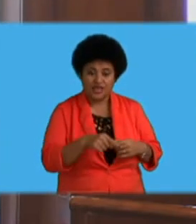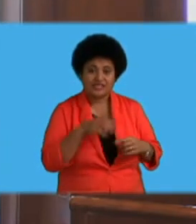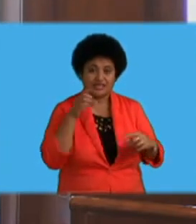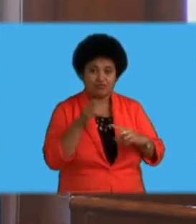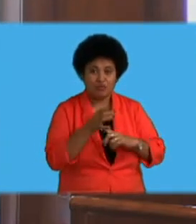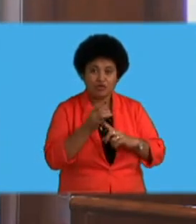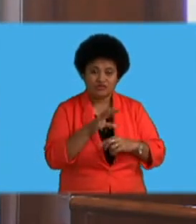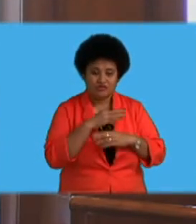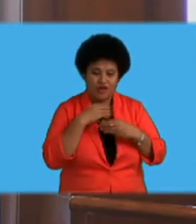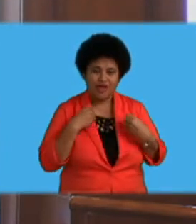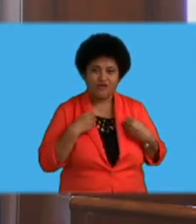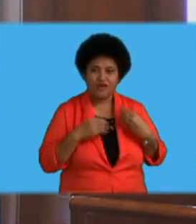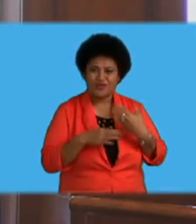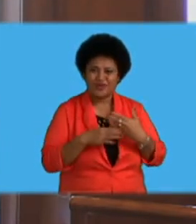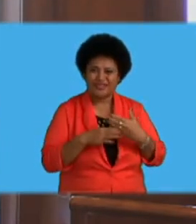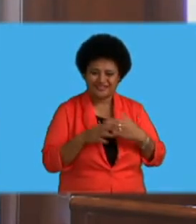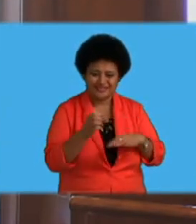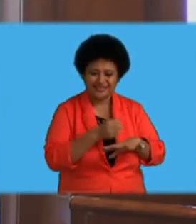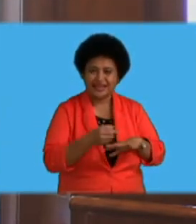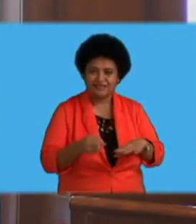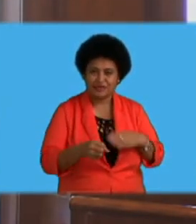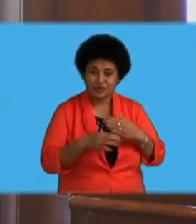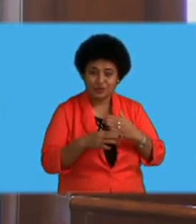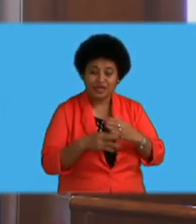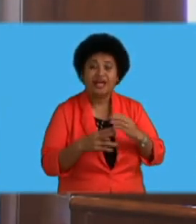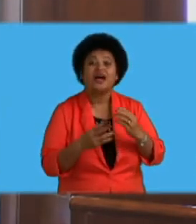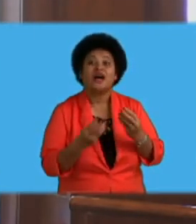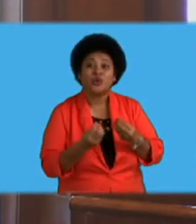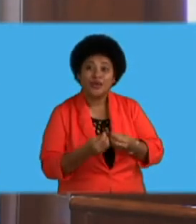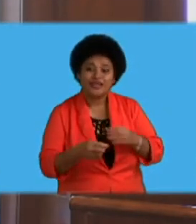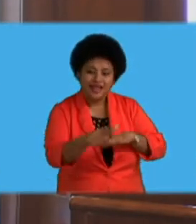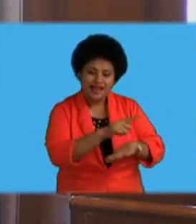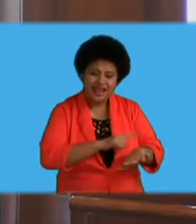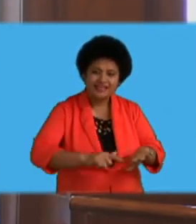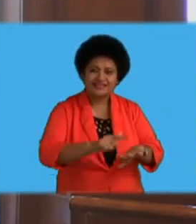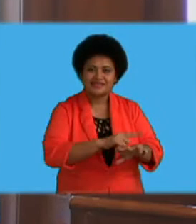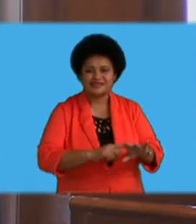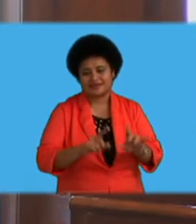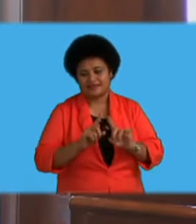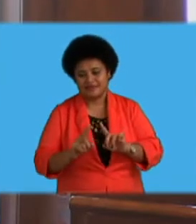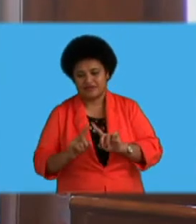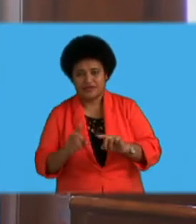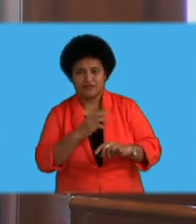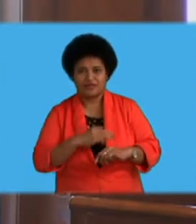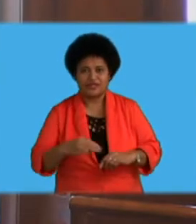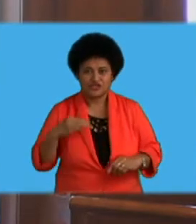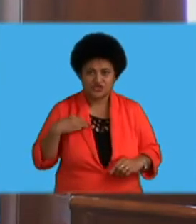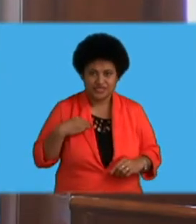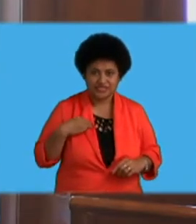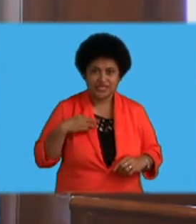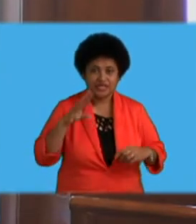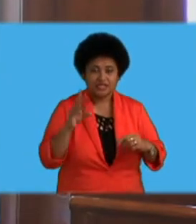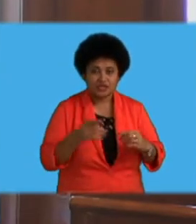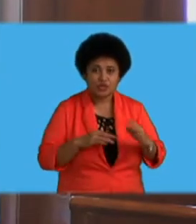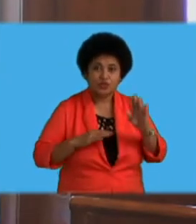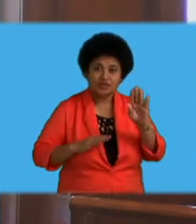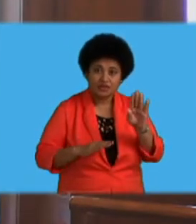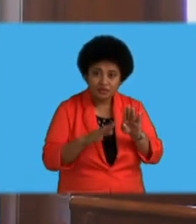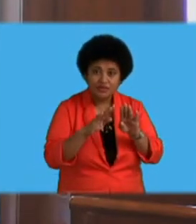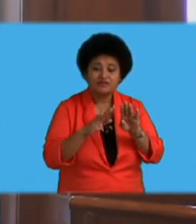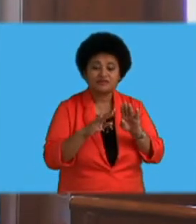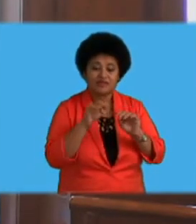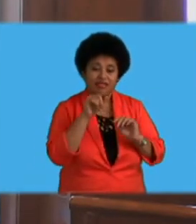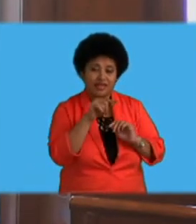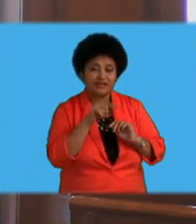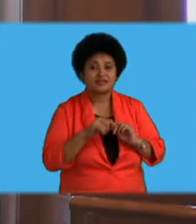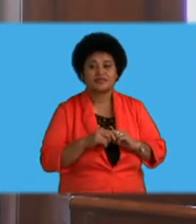work that government does when associated with lands in all the relevant ministries. The upgrade of the country's datum relates